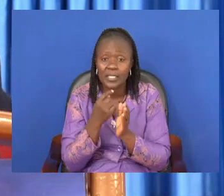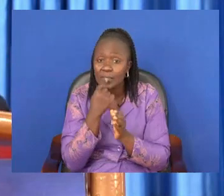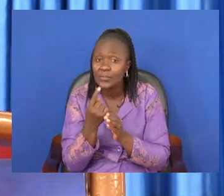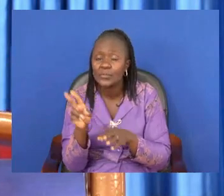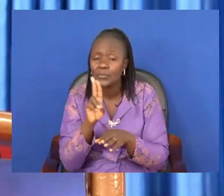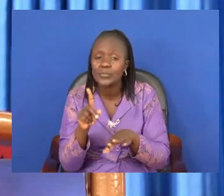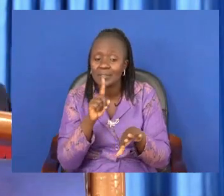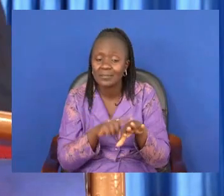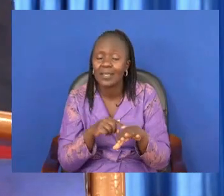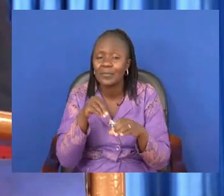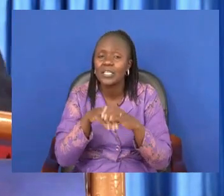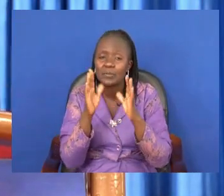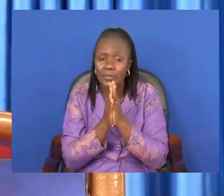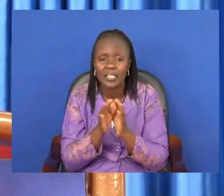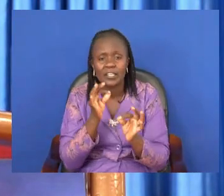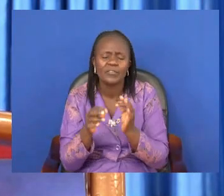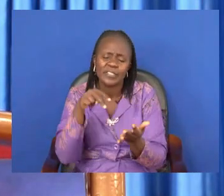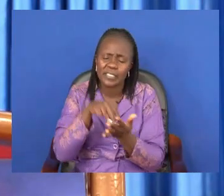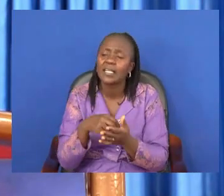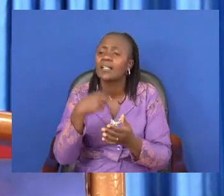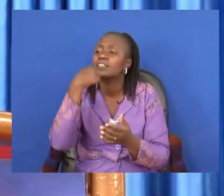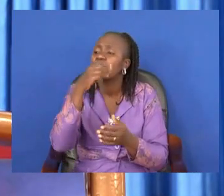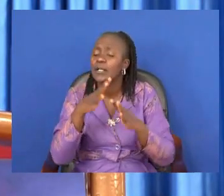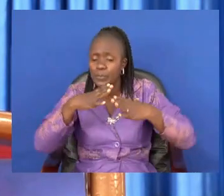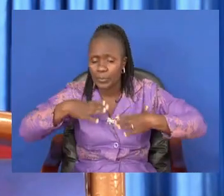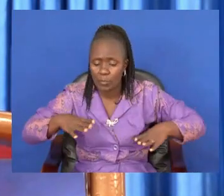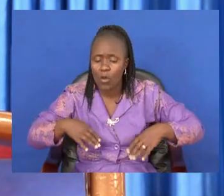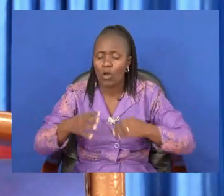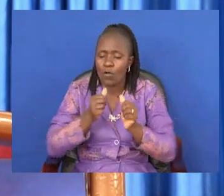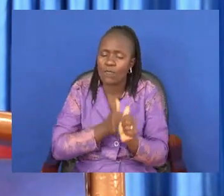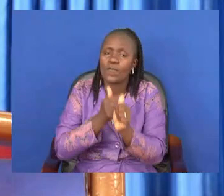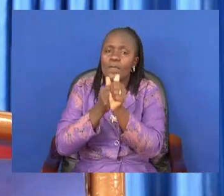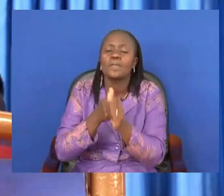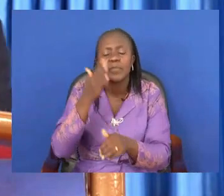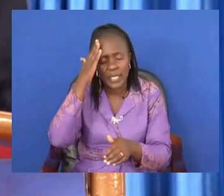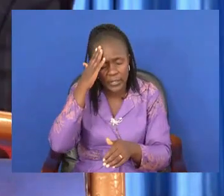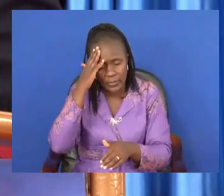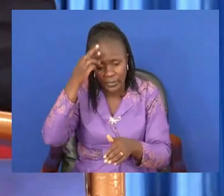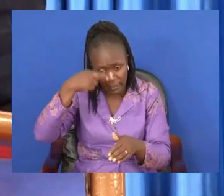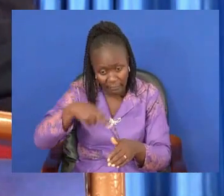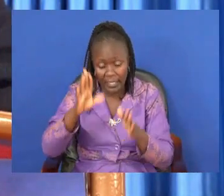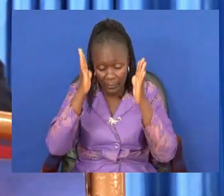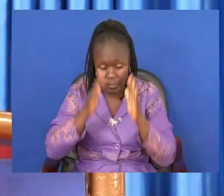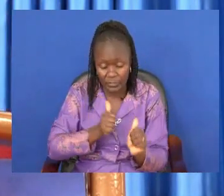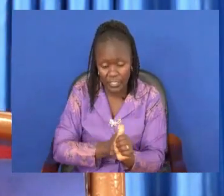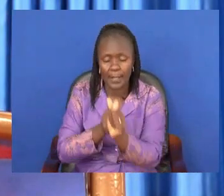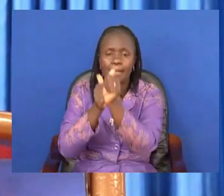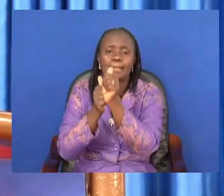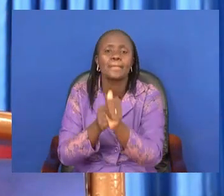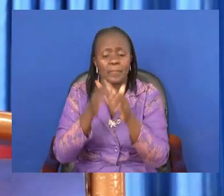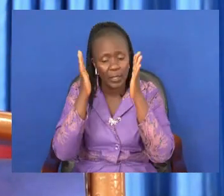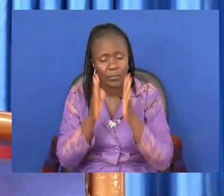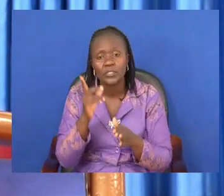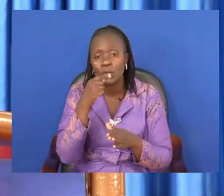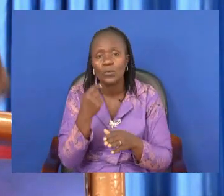spend your time in prayer, even if you stand and tell people, follow me, they know they are following the right person. They know they are following the